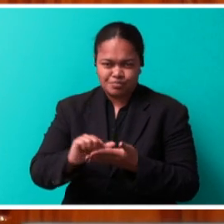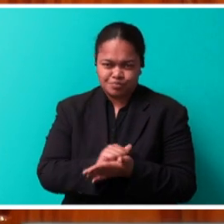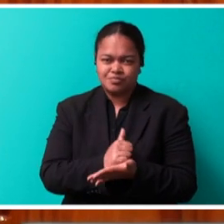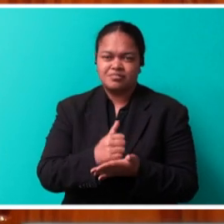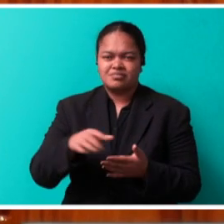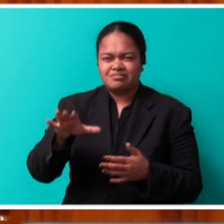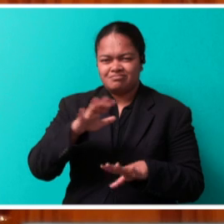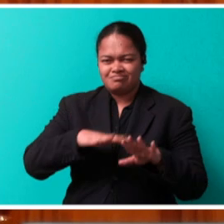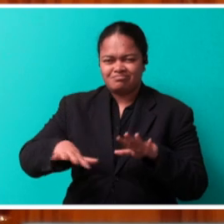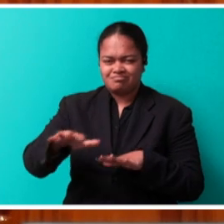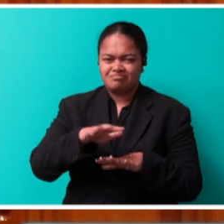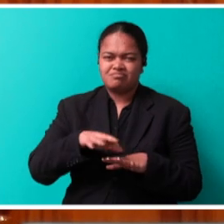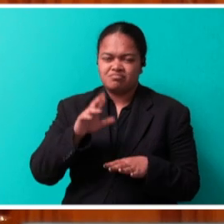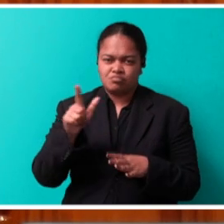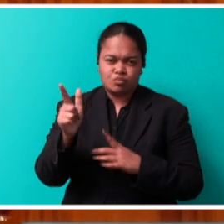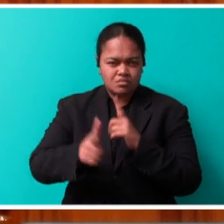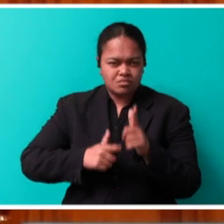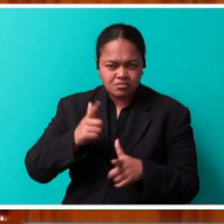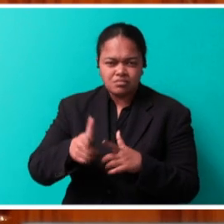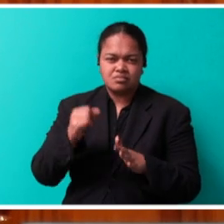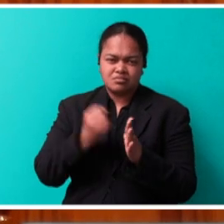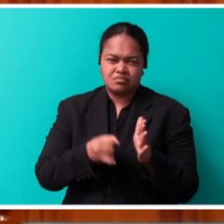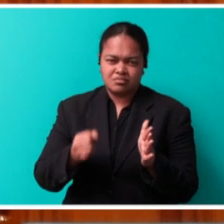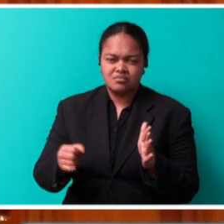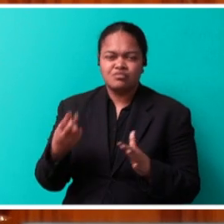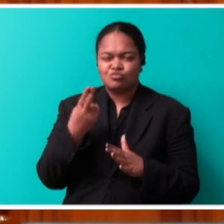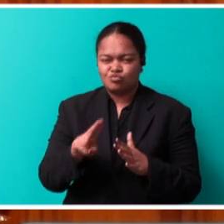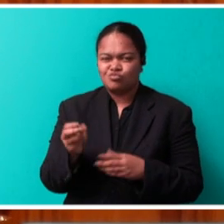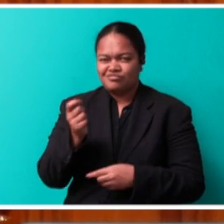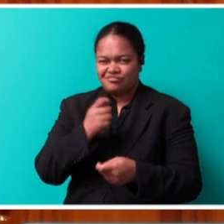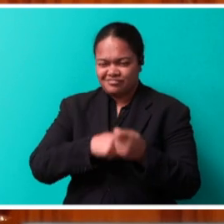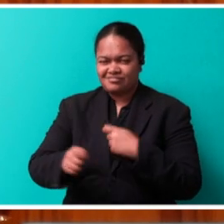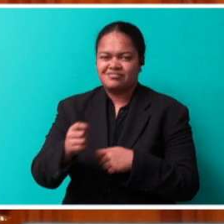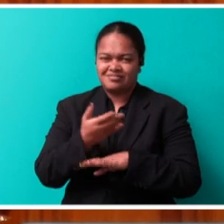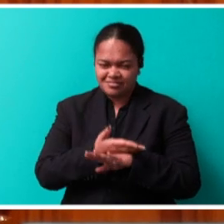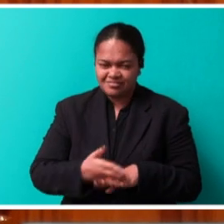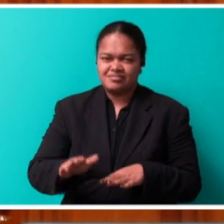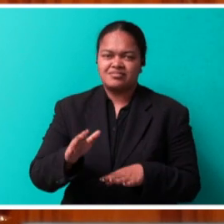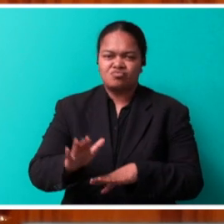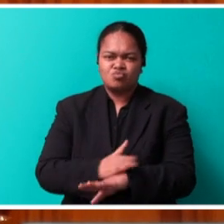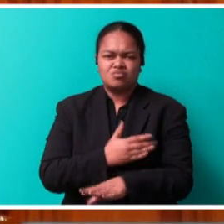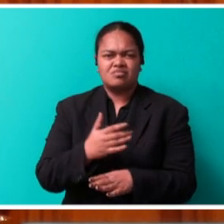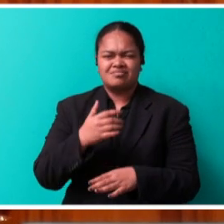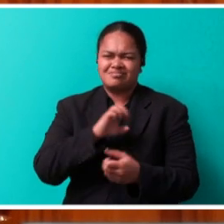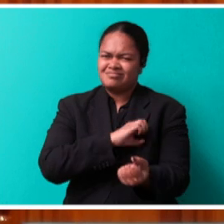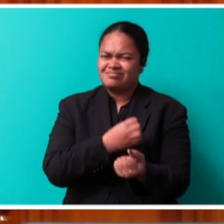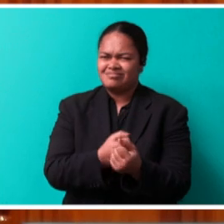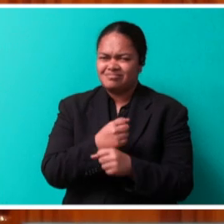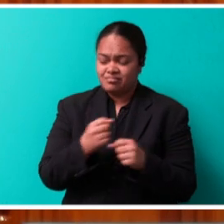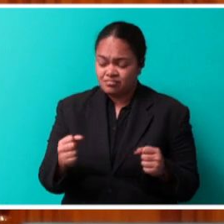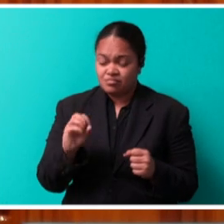industry from a legacy industry into a modern green energy powerhouse. A key